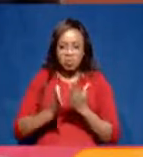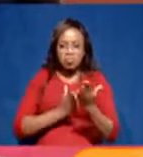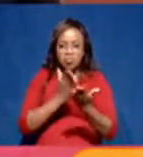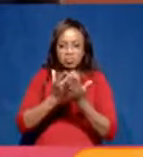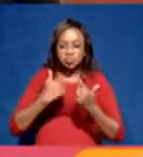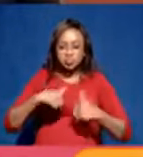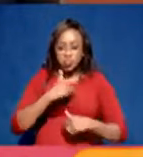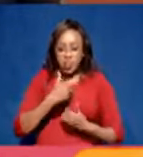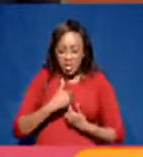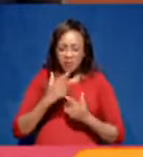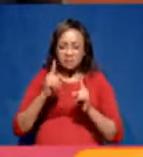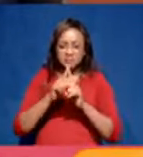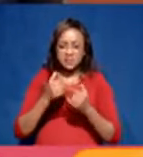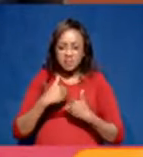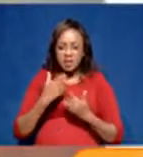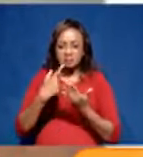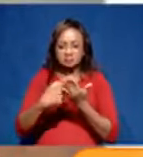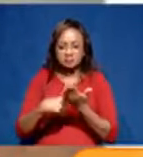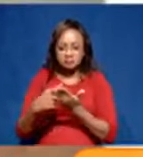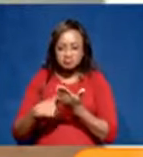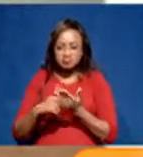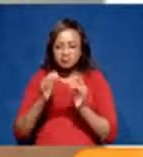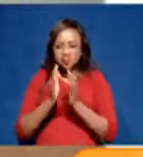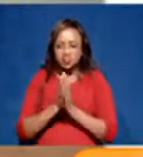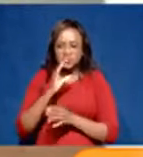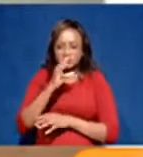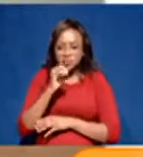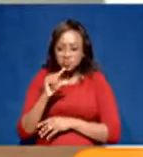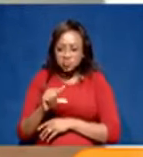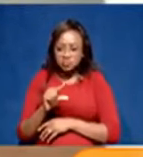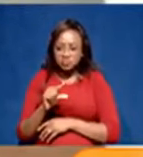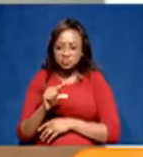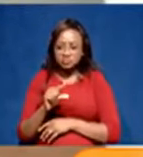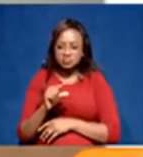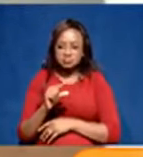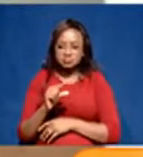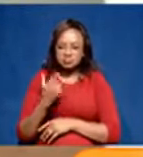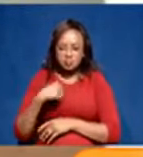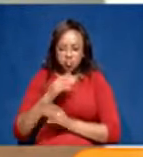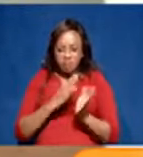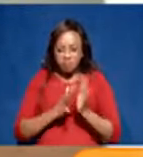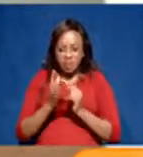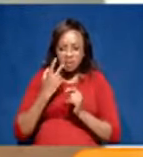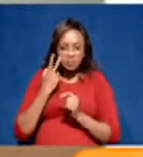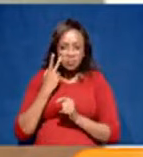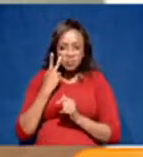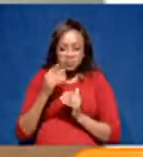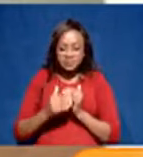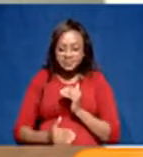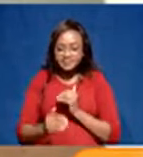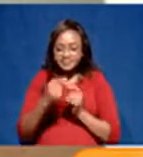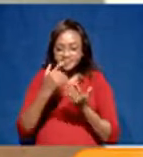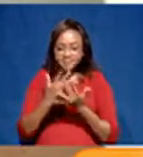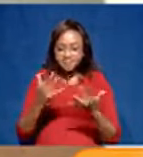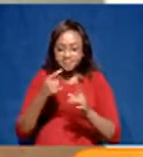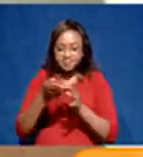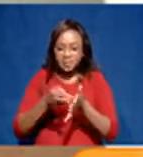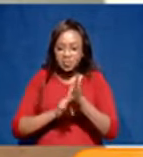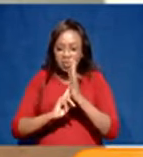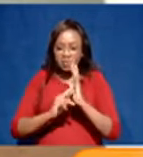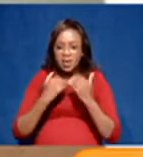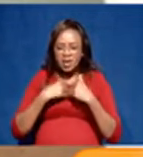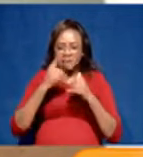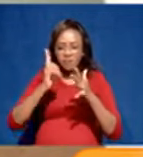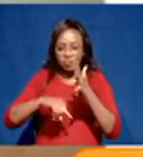that we have had discussions with the Council of Governors, we have agreed next week we are going to tender, is to look at what are the equipment requirements for the low